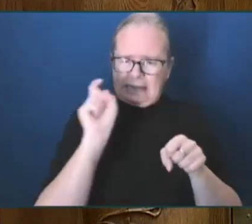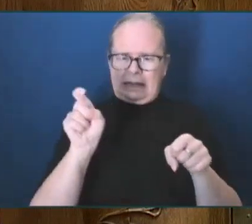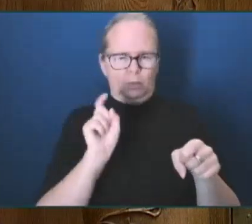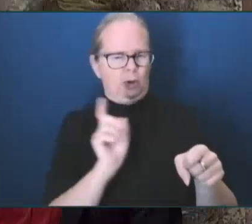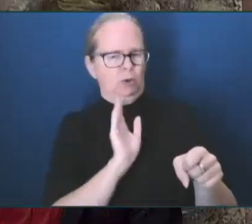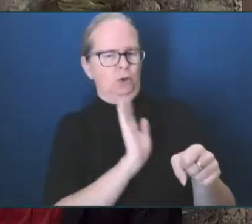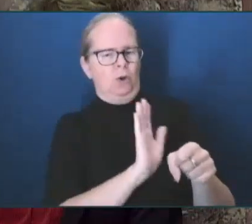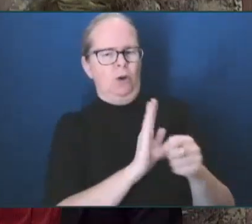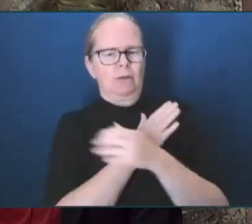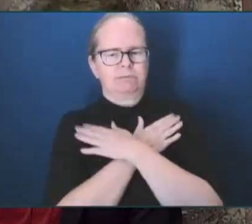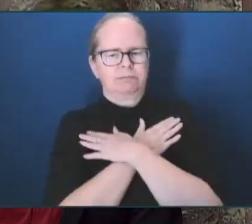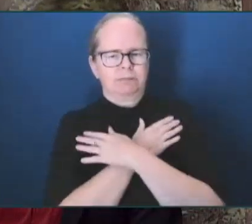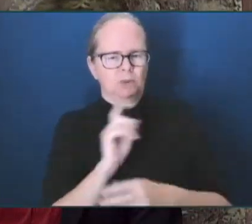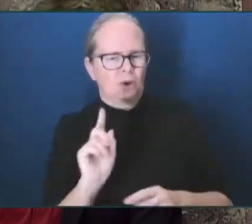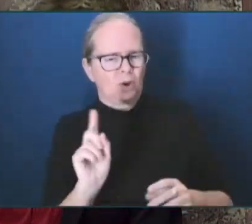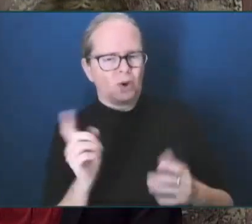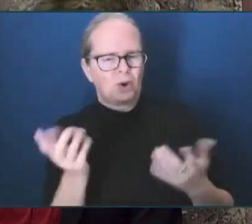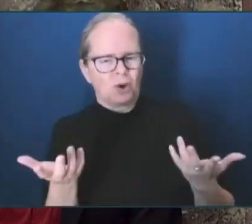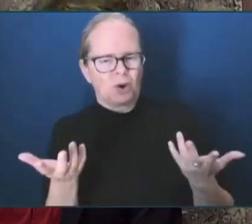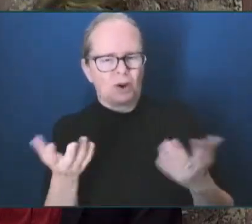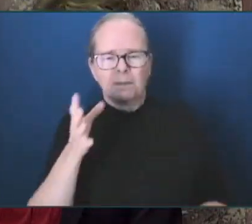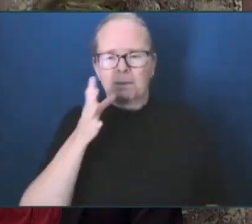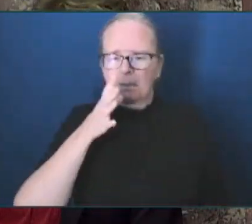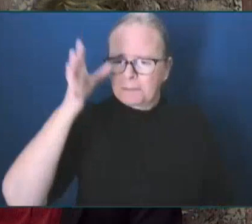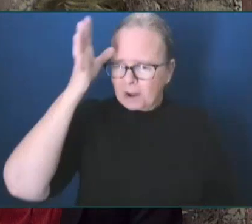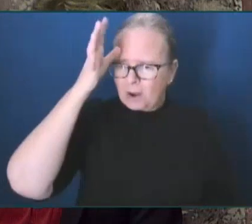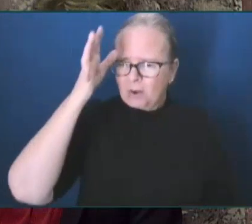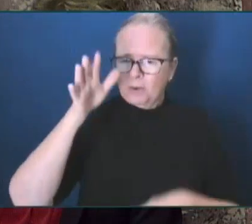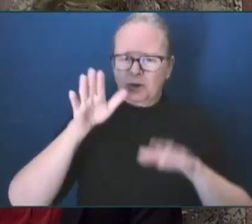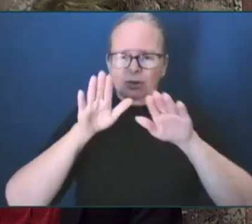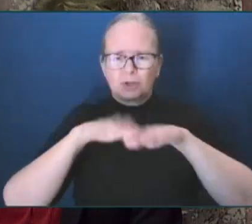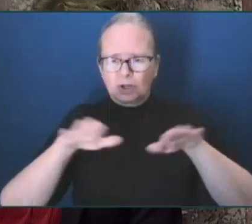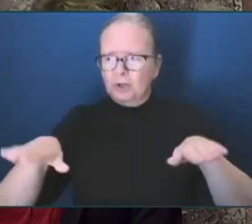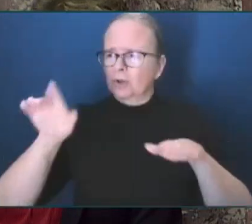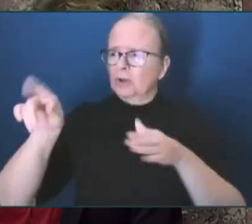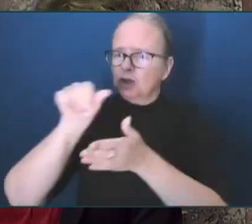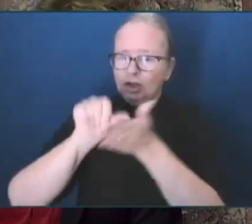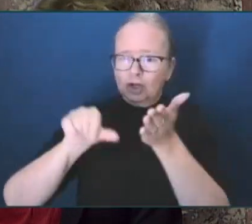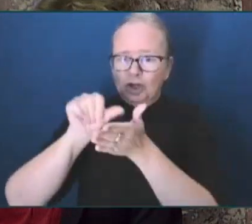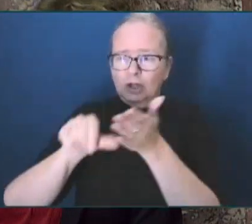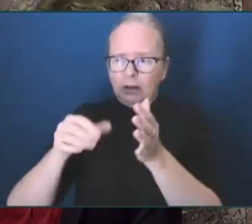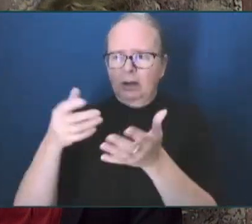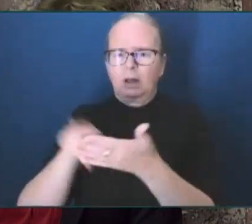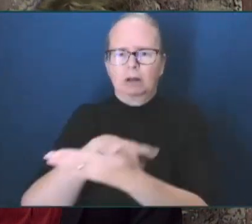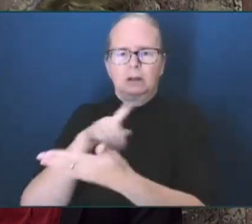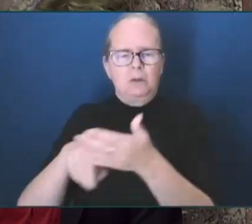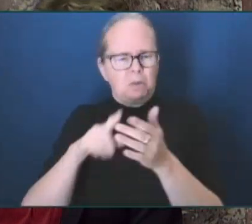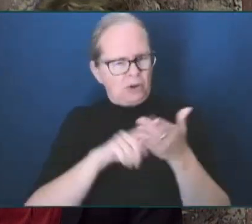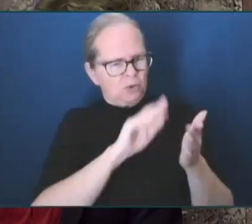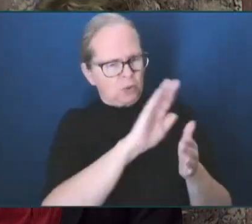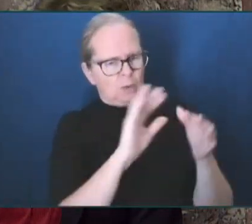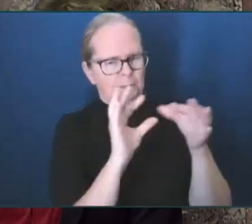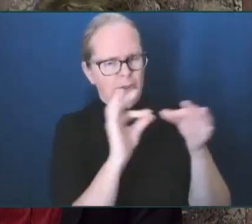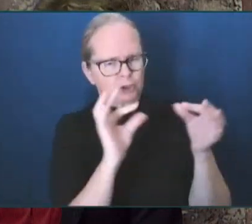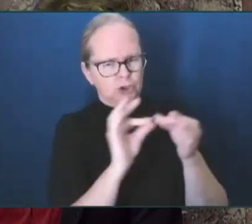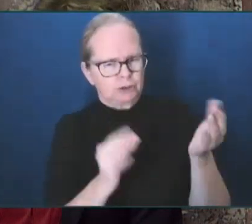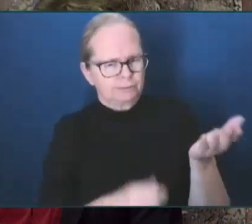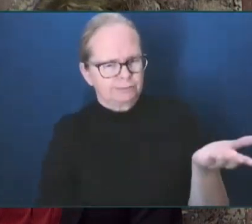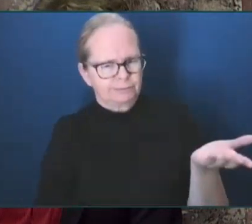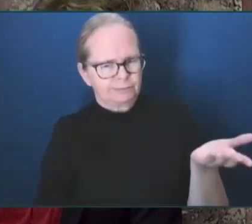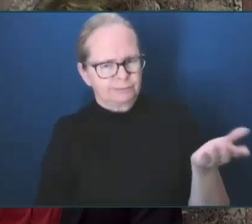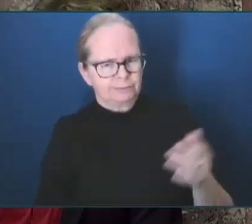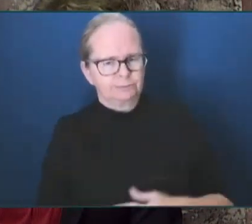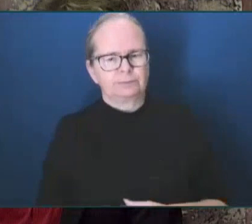Speaker, first of all, I would say that because of the extraordinary work of our surgeons and our medical